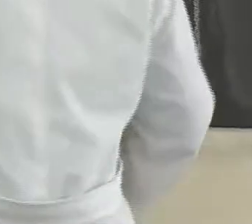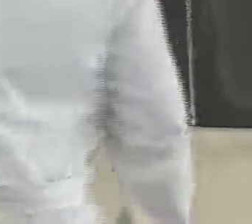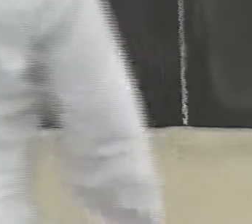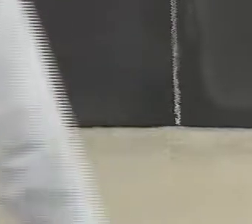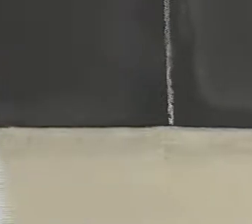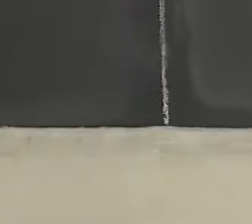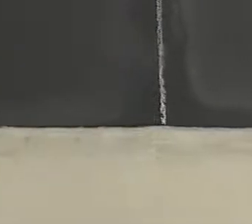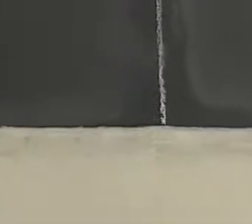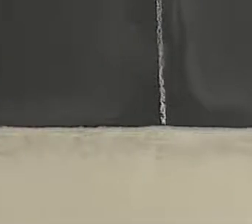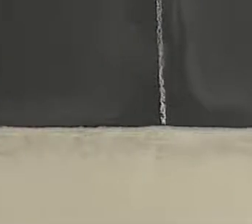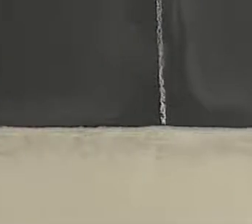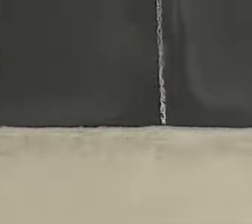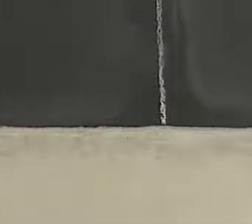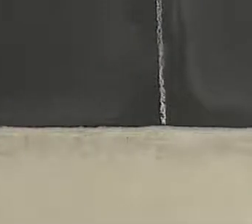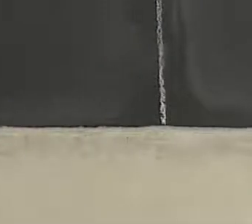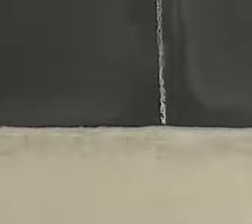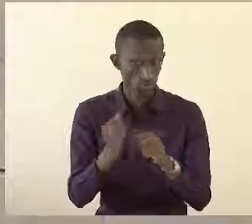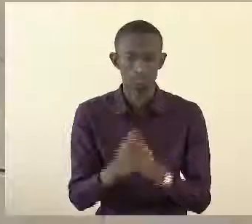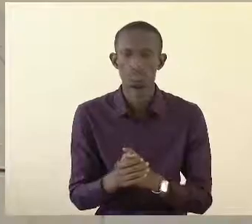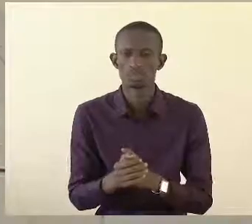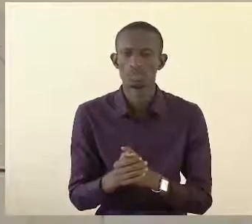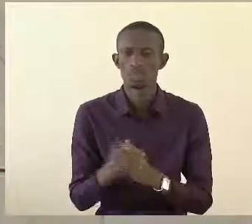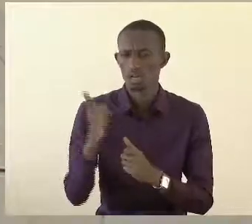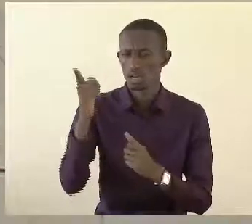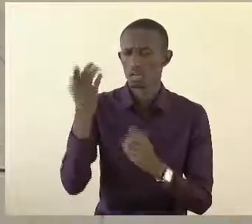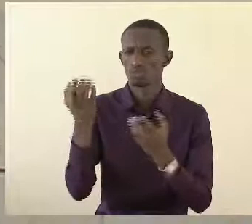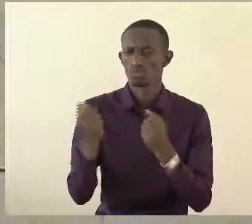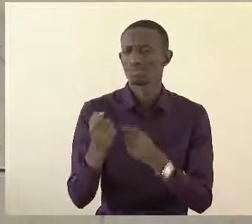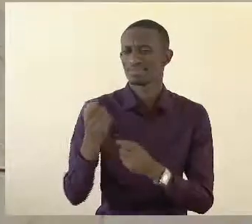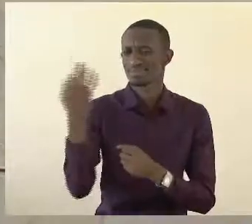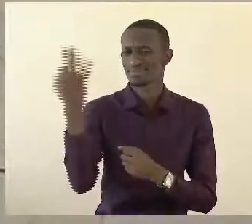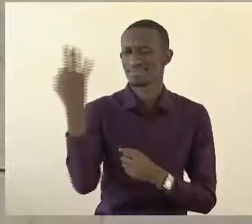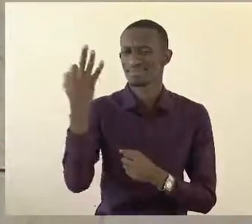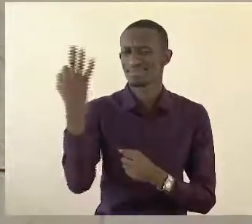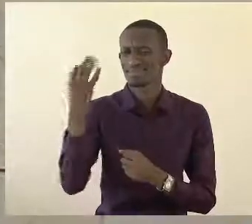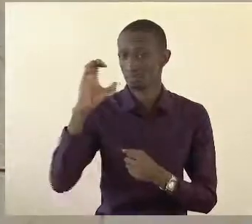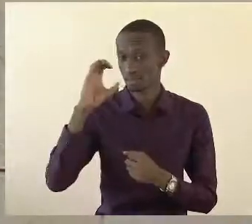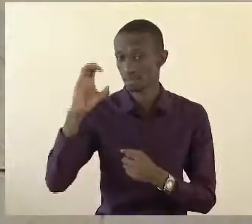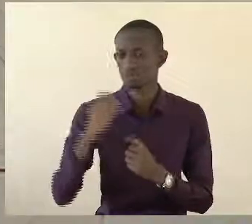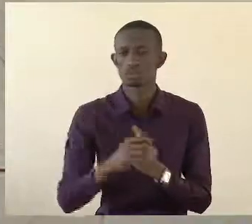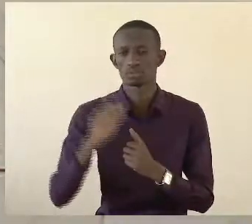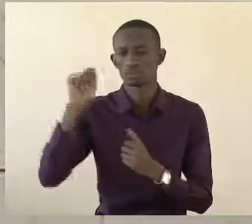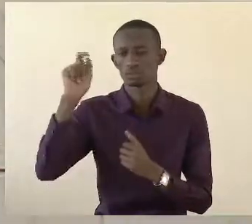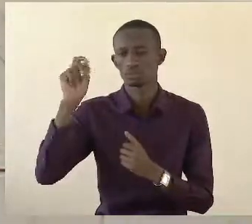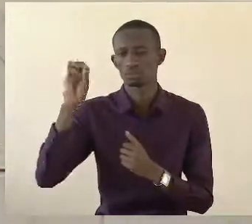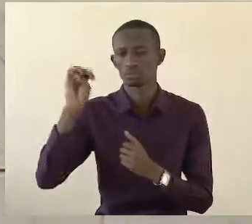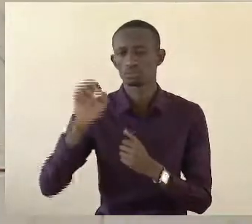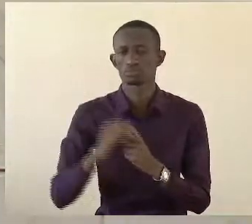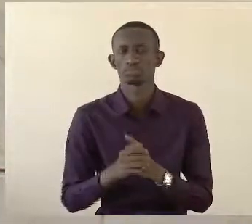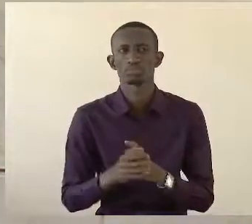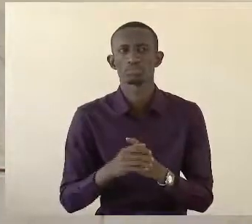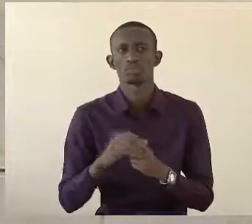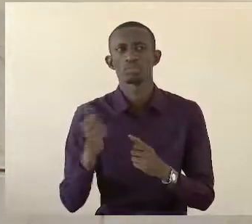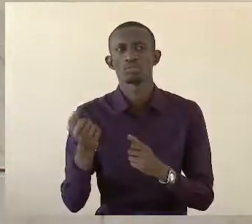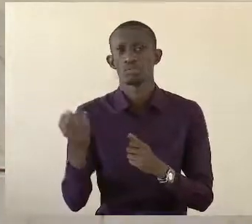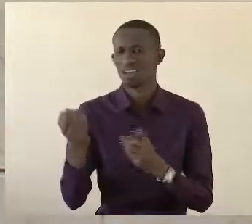question. Here we have 3 carbon atoms. And here we have 4 carbon atoms.